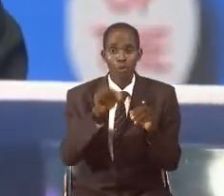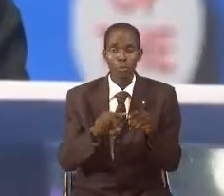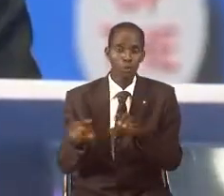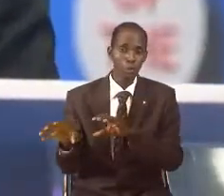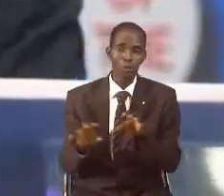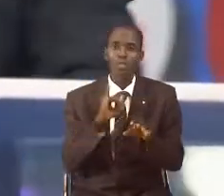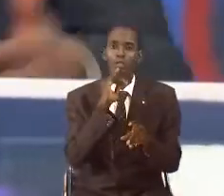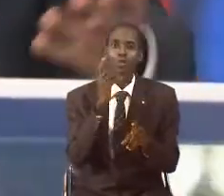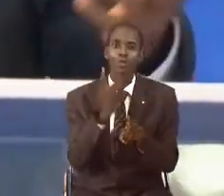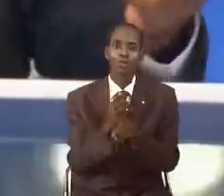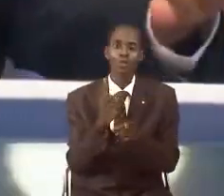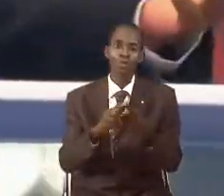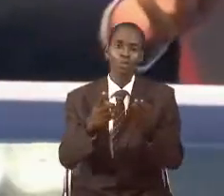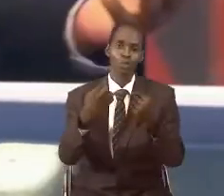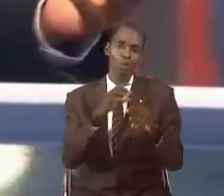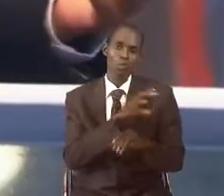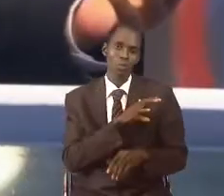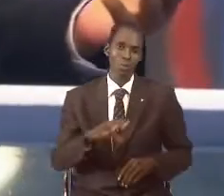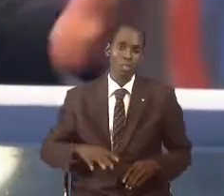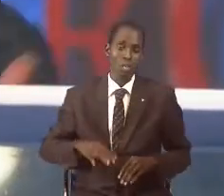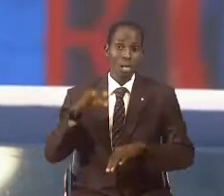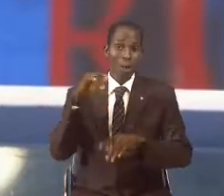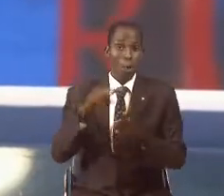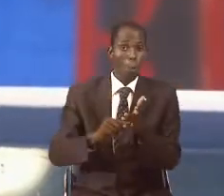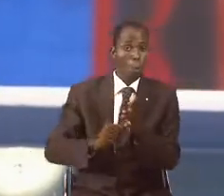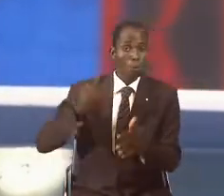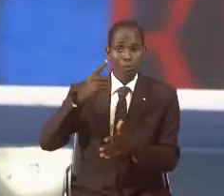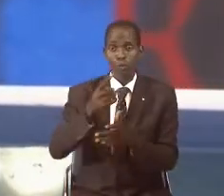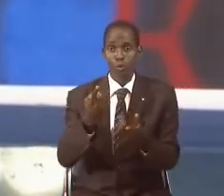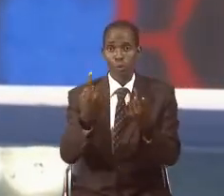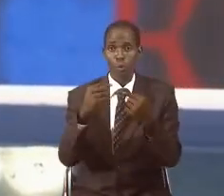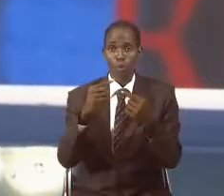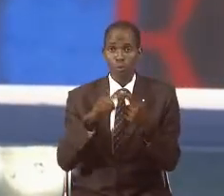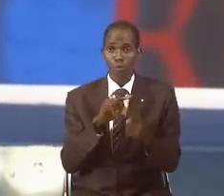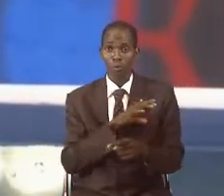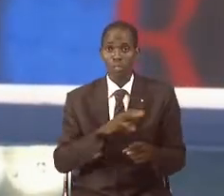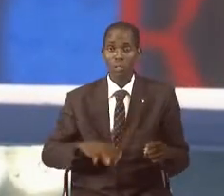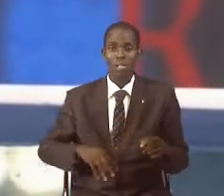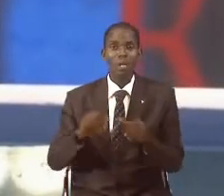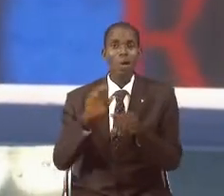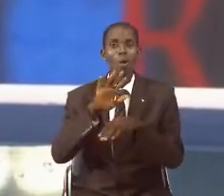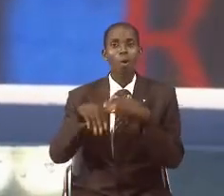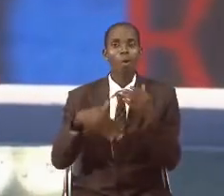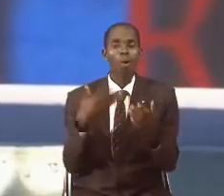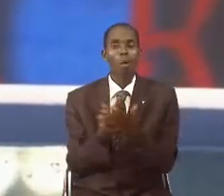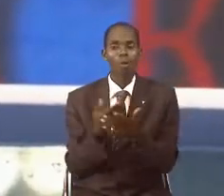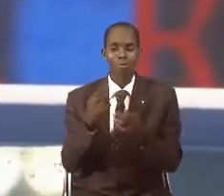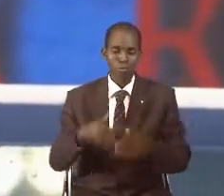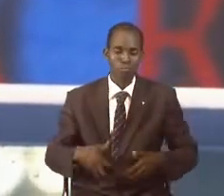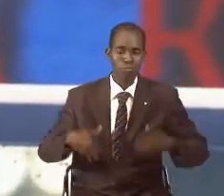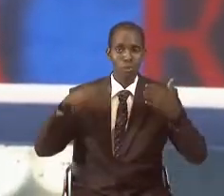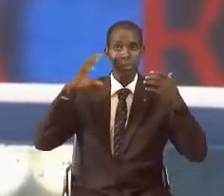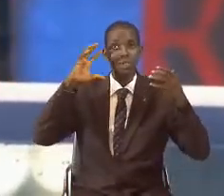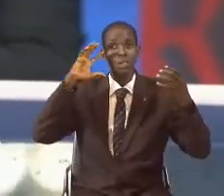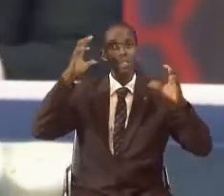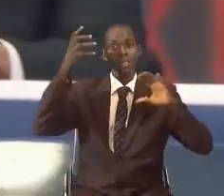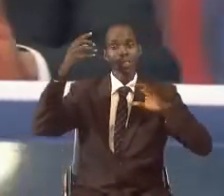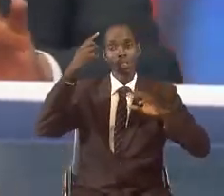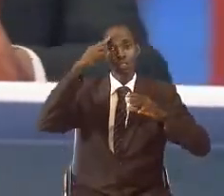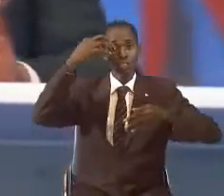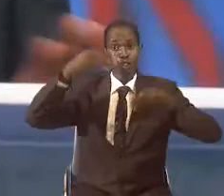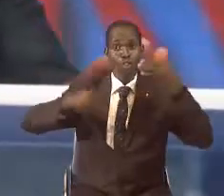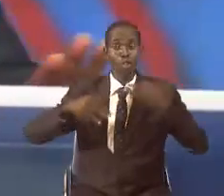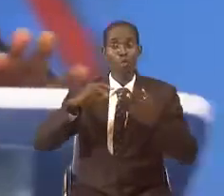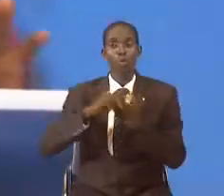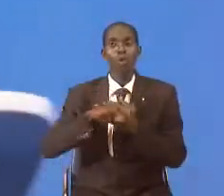you anymore. All you have to do is to come to Christ. And the moment you come to Christ, all